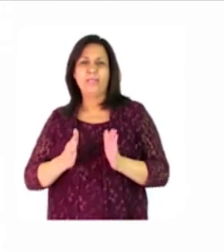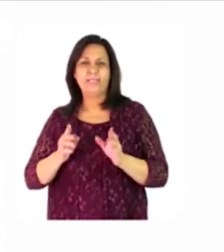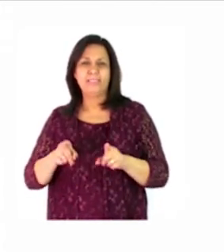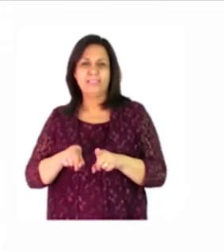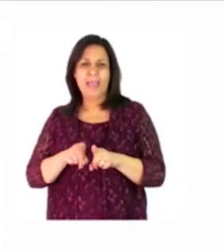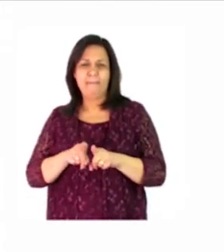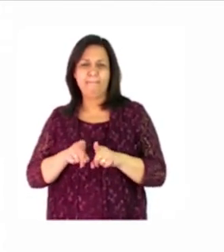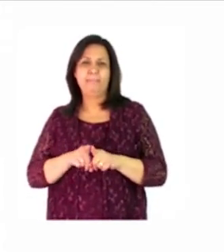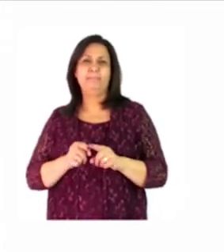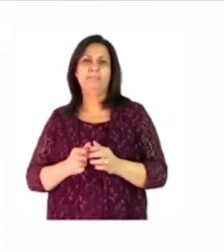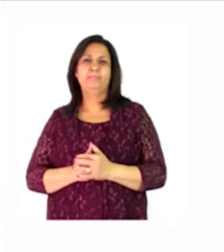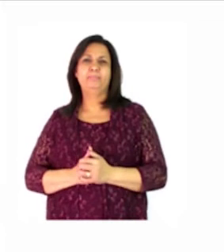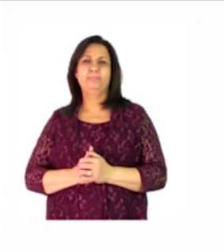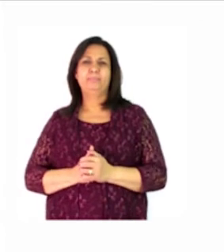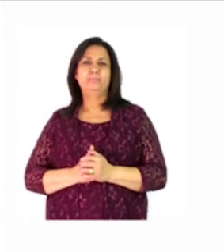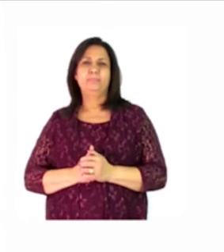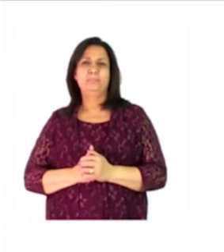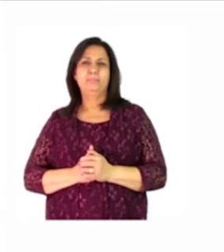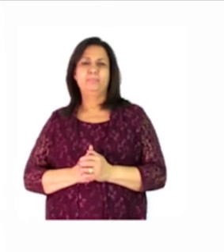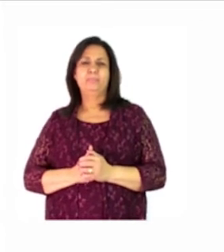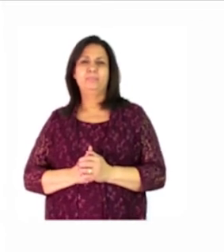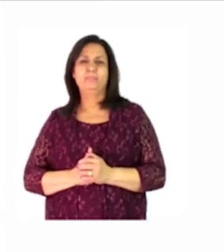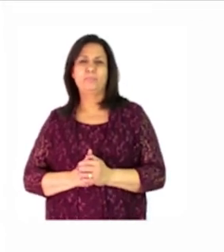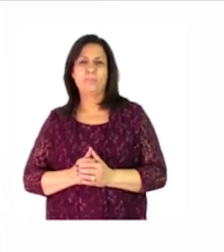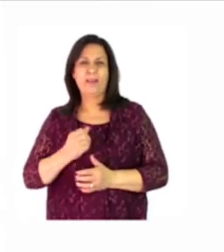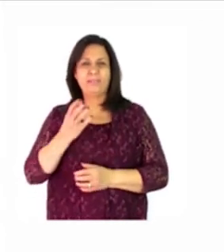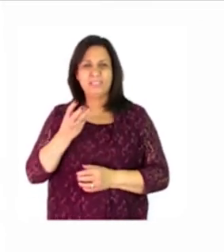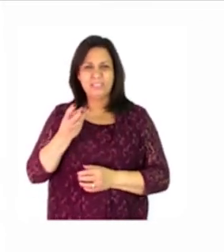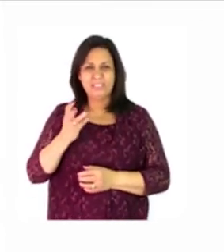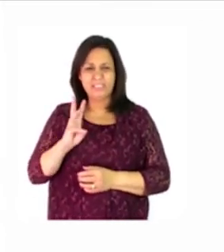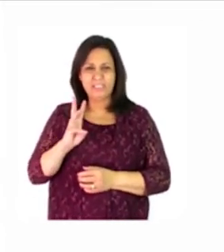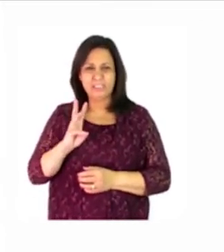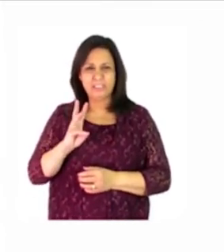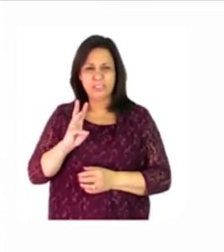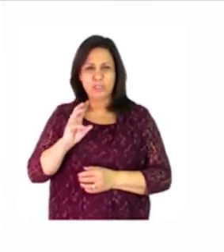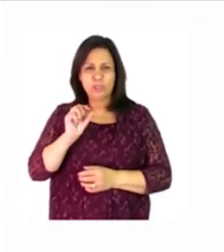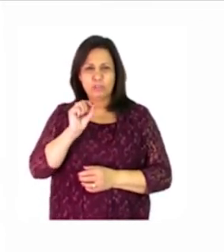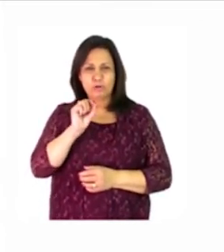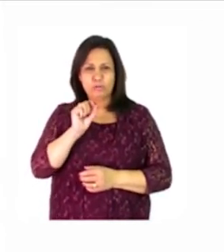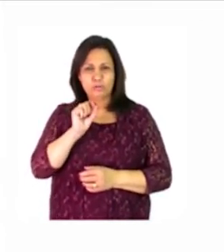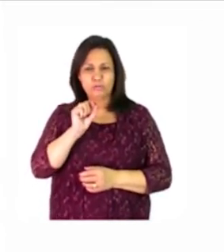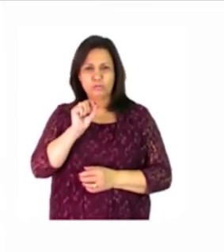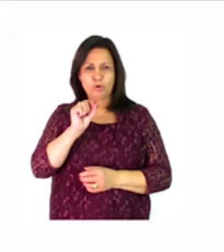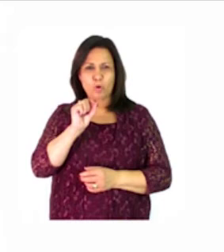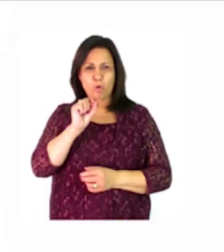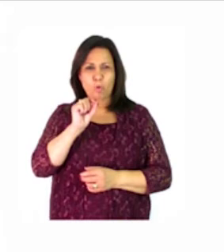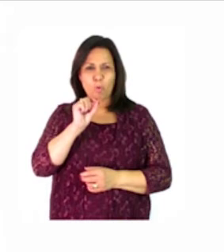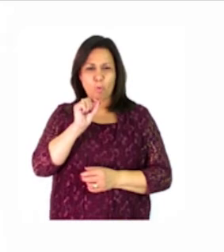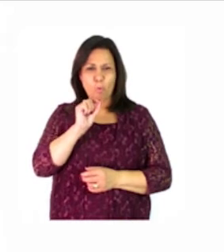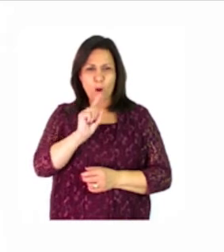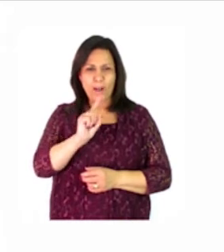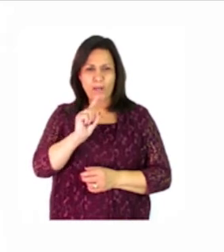pattern. We have 6 dots in the first block, and in